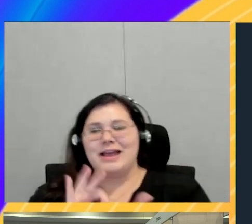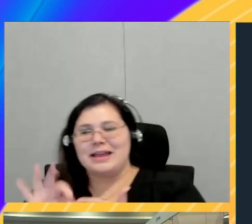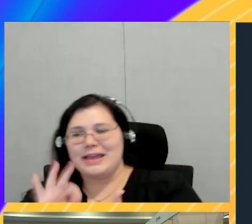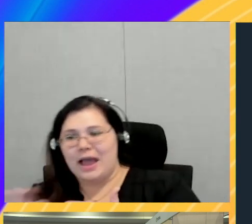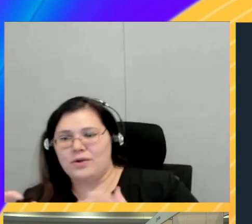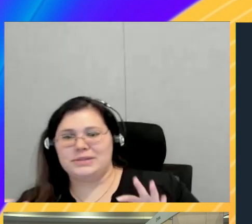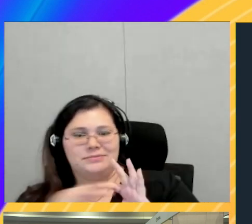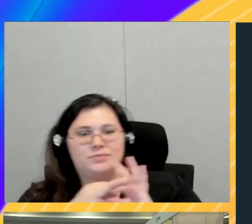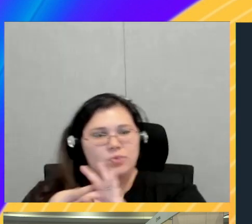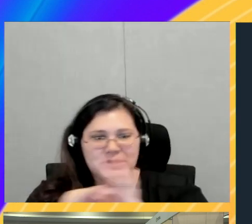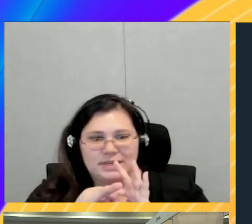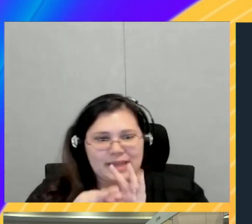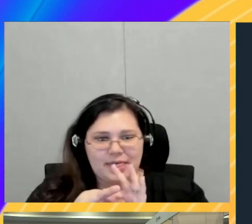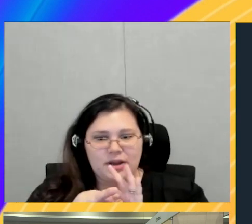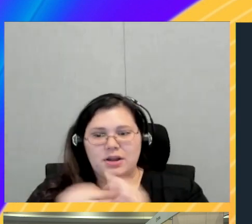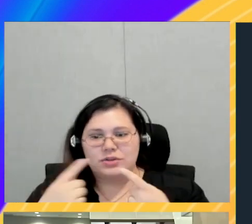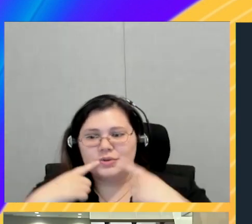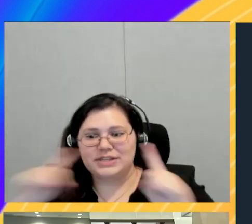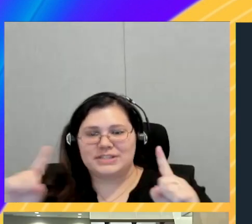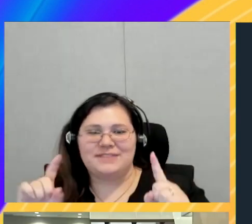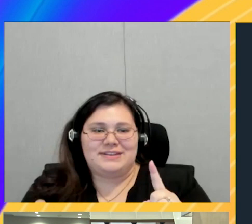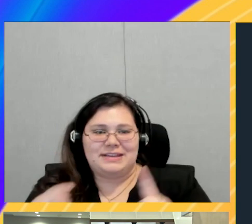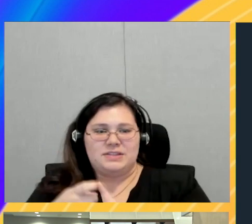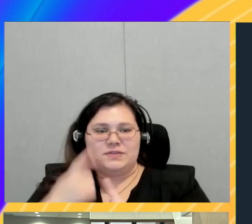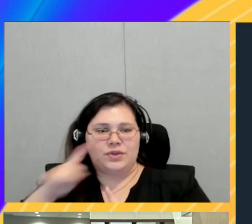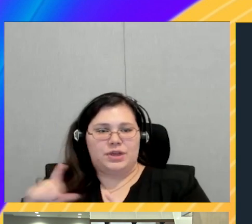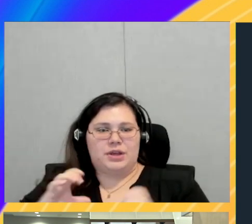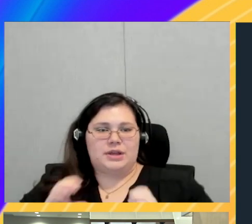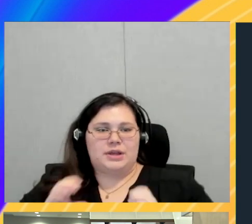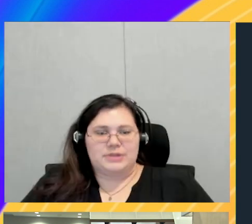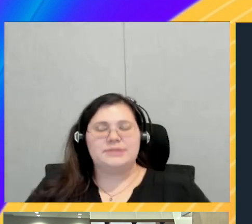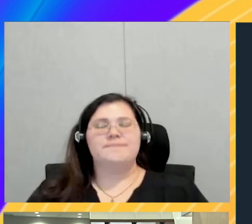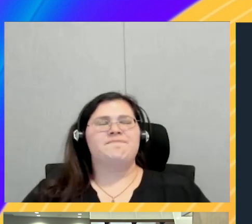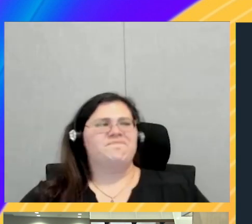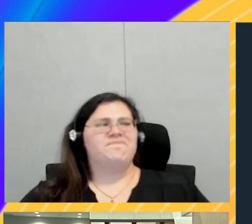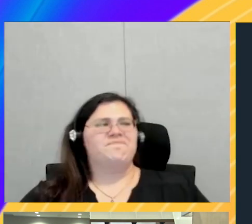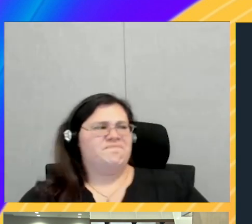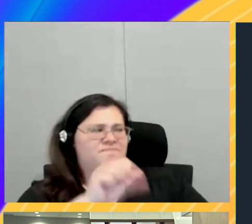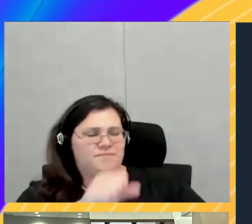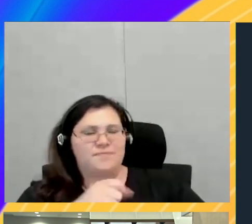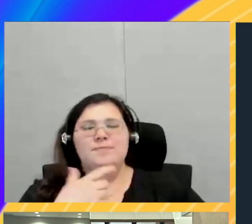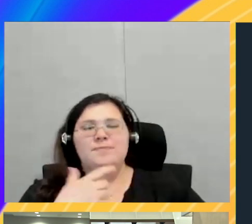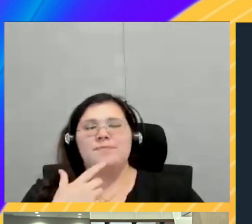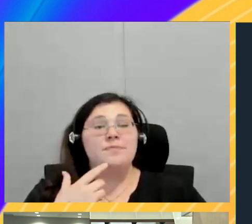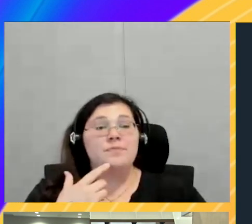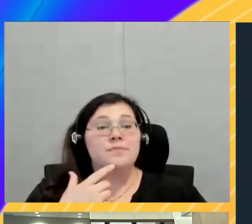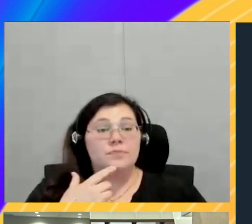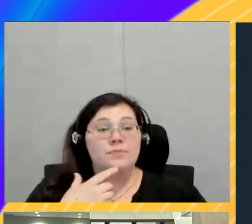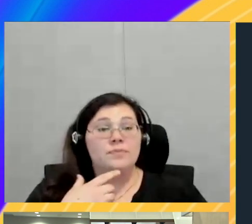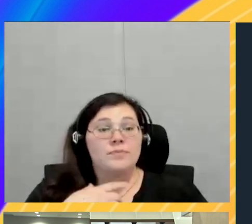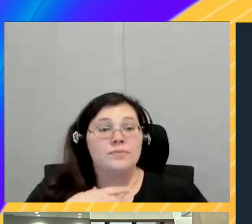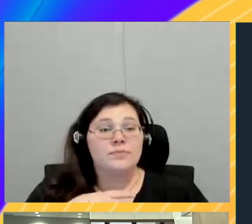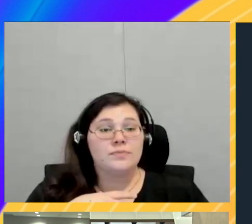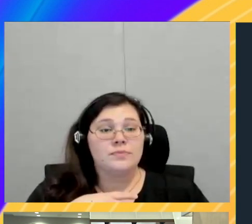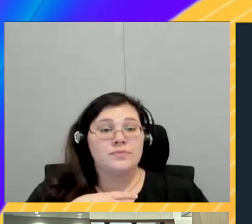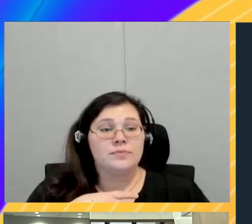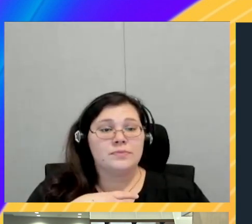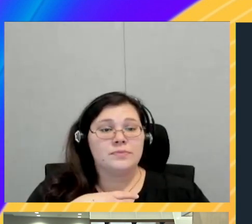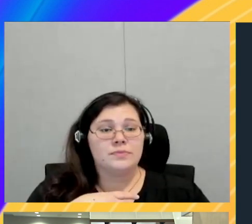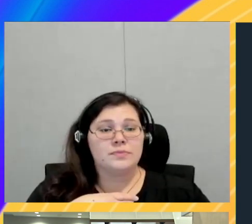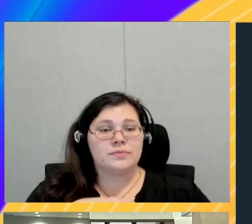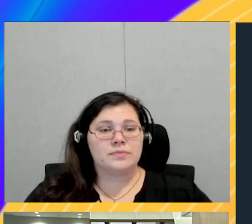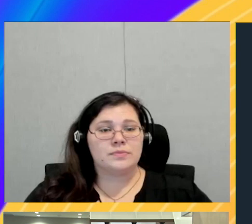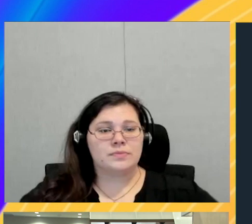customers? Absolutely. I will say, as we talk about account team makeup, what we're putting